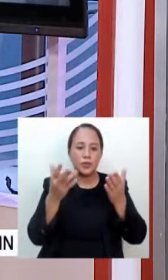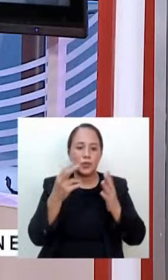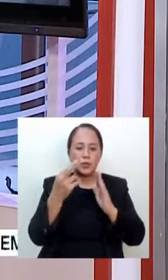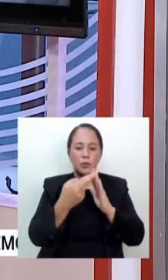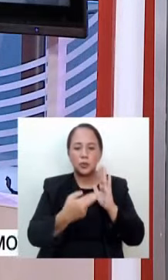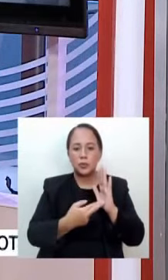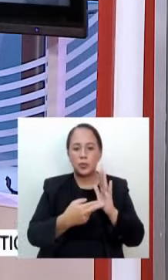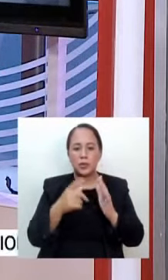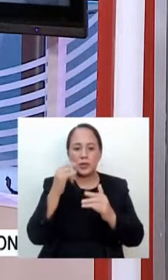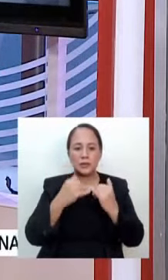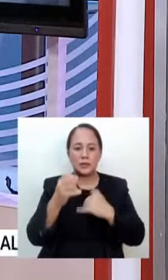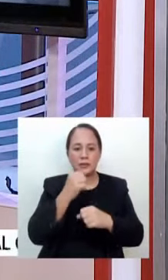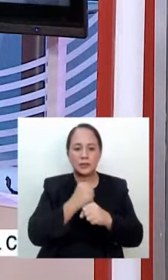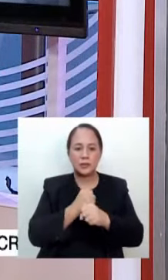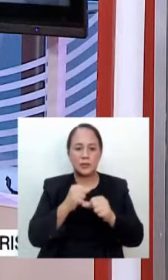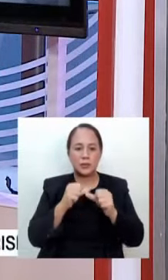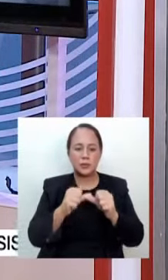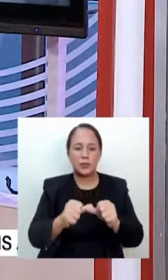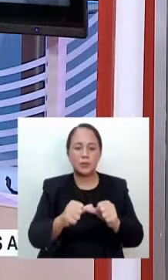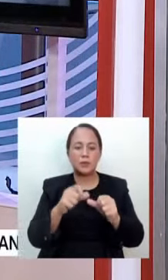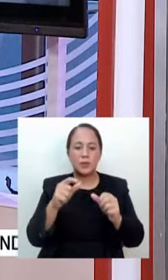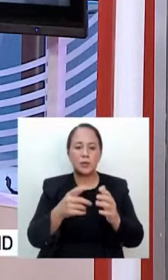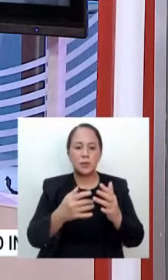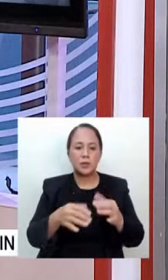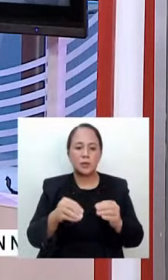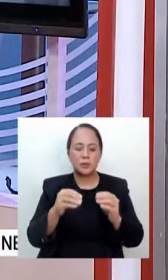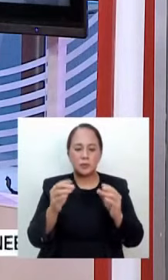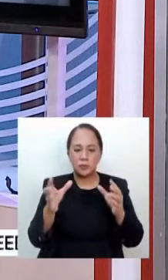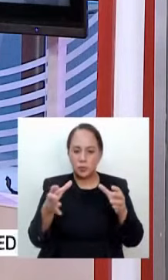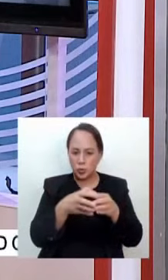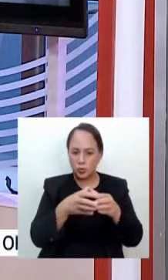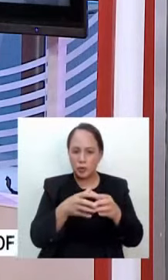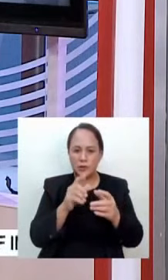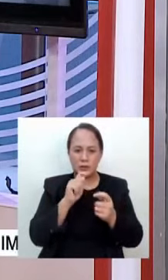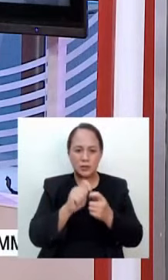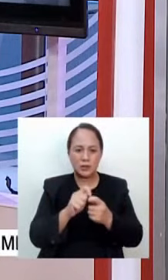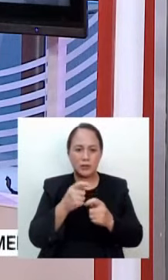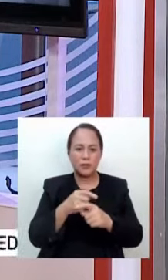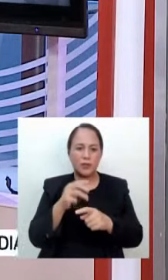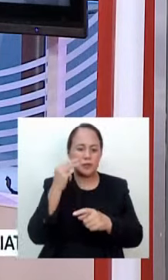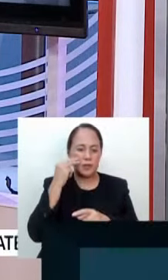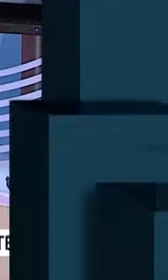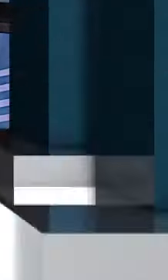ruling last year, which kept the measure mostly intact. Details from Mike Navallo.